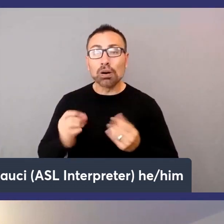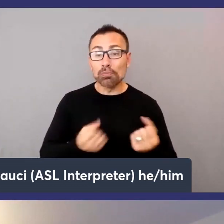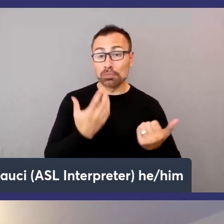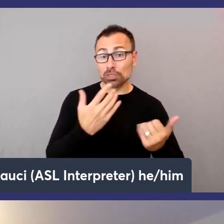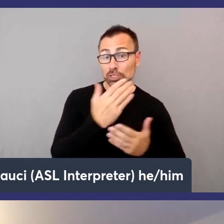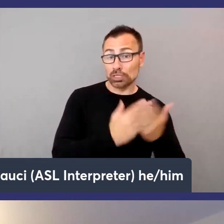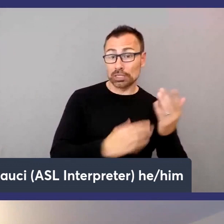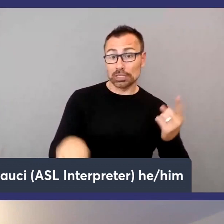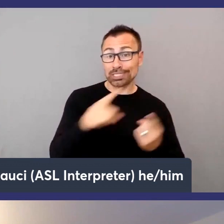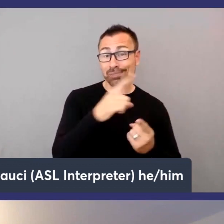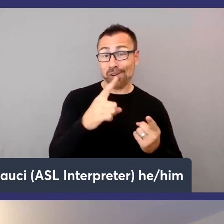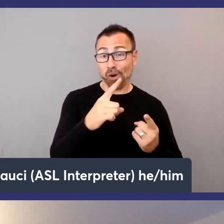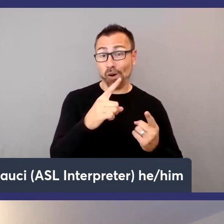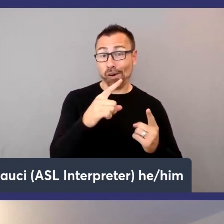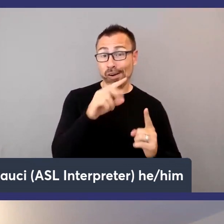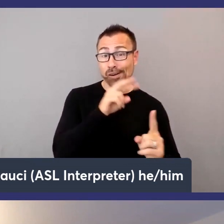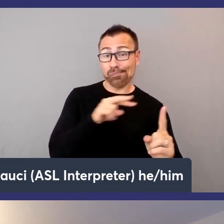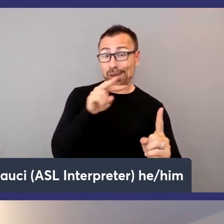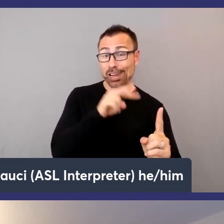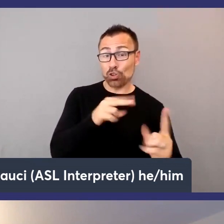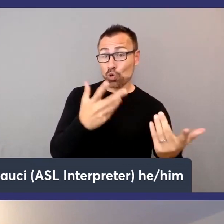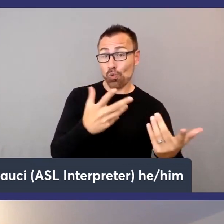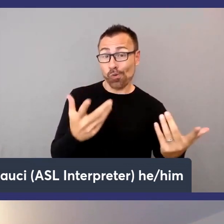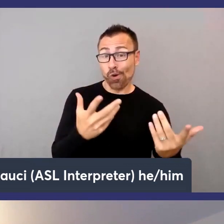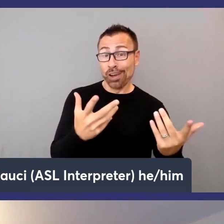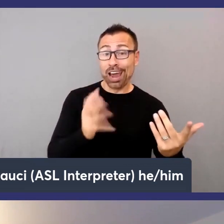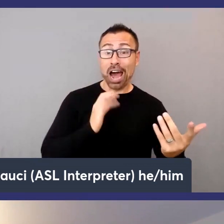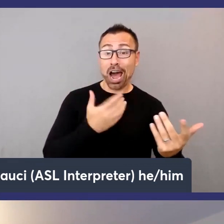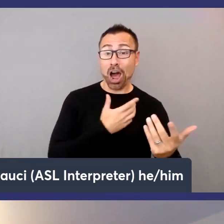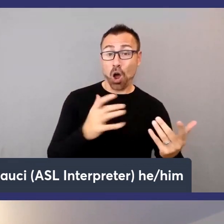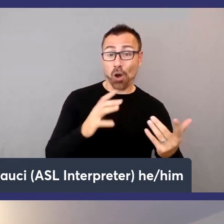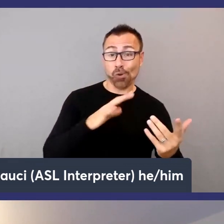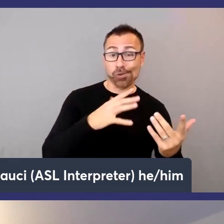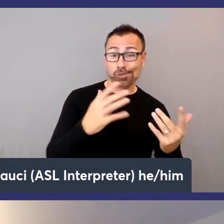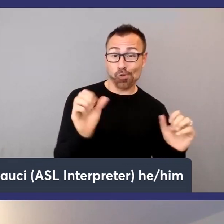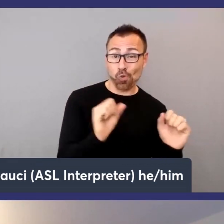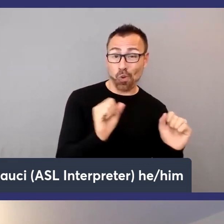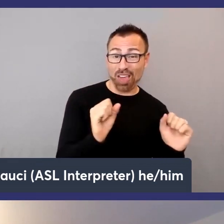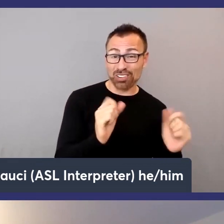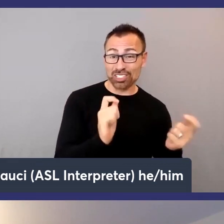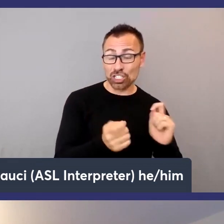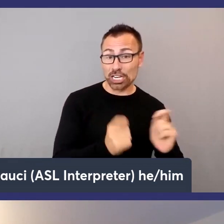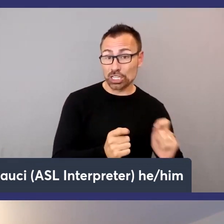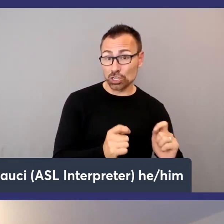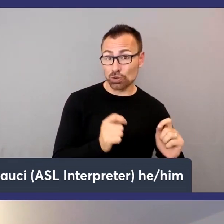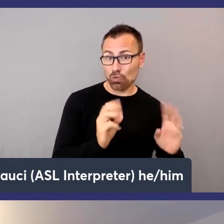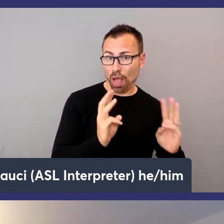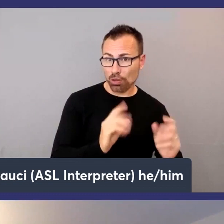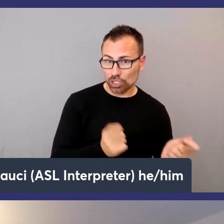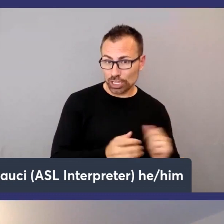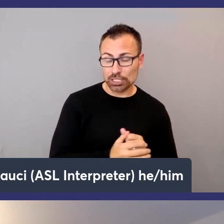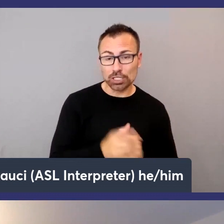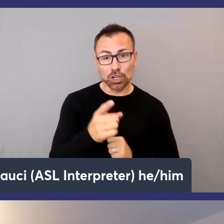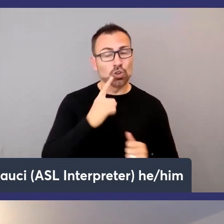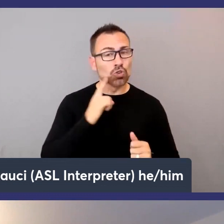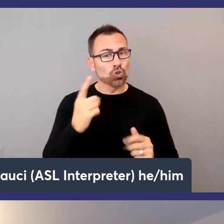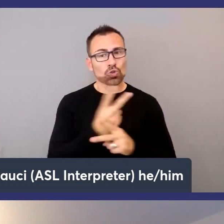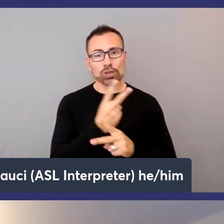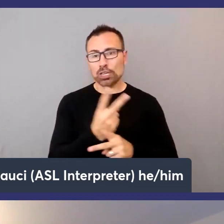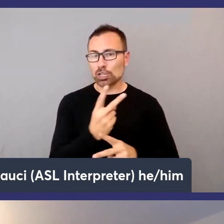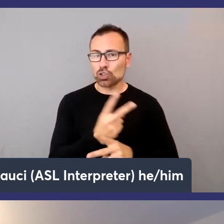climate change and Oh, sustainability. yeah. So with geospatial data and imagery, you can track deforestation, look